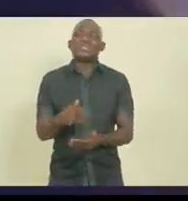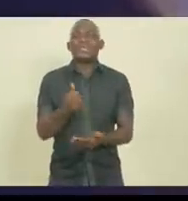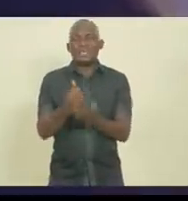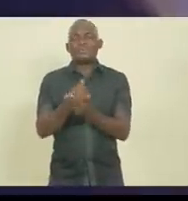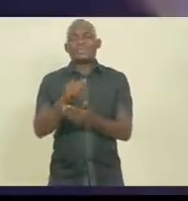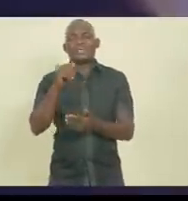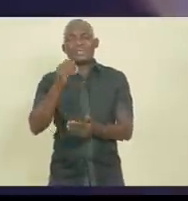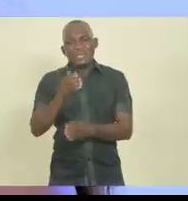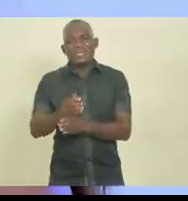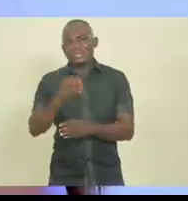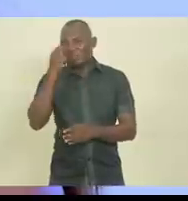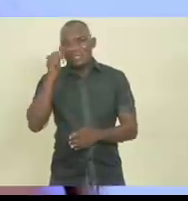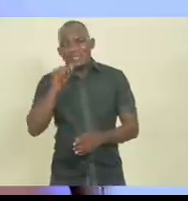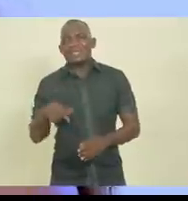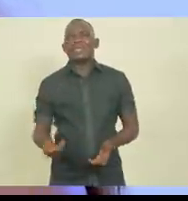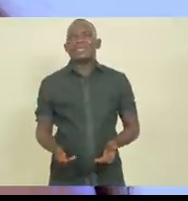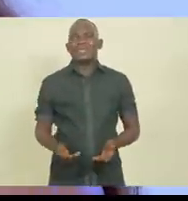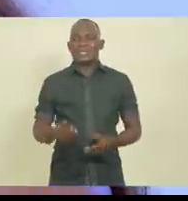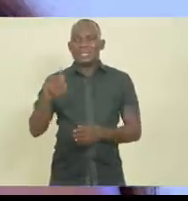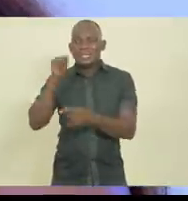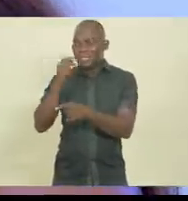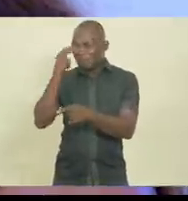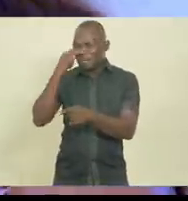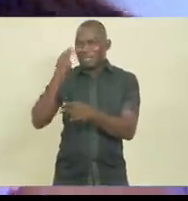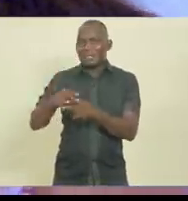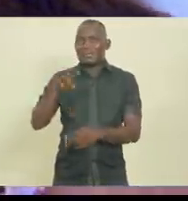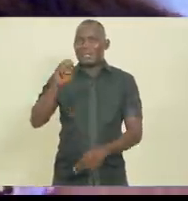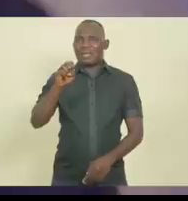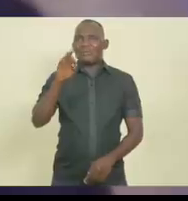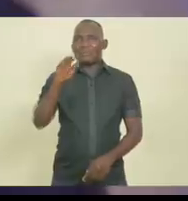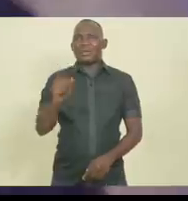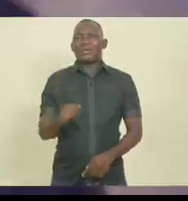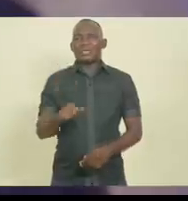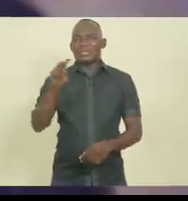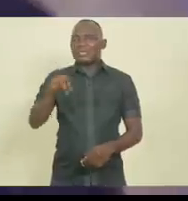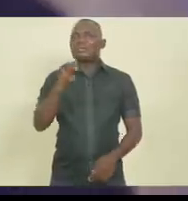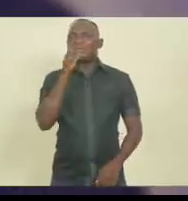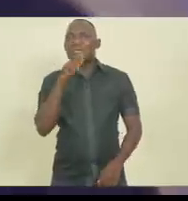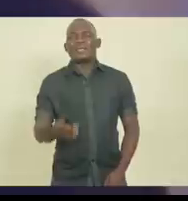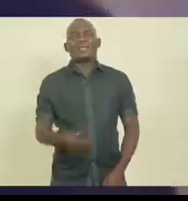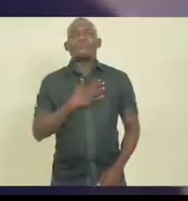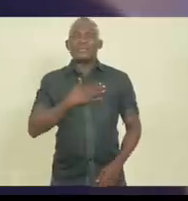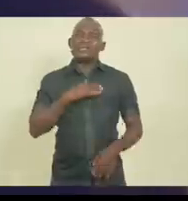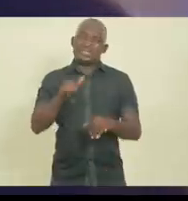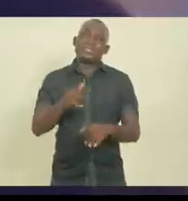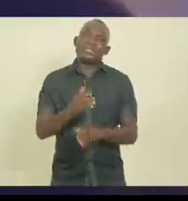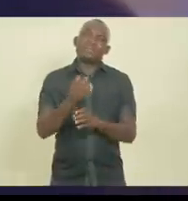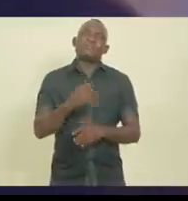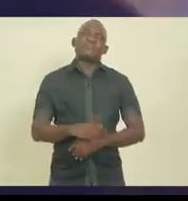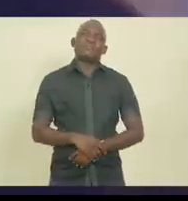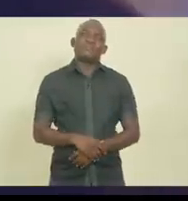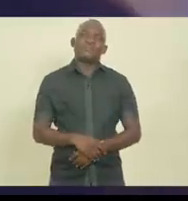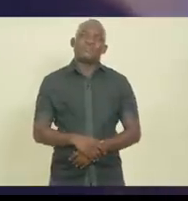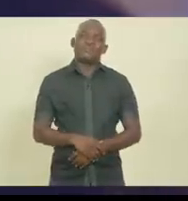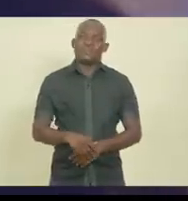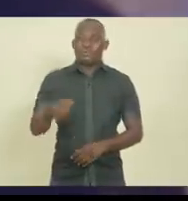girl, please. Her name is Eboh. She needs a mom. Please stay and be her